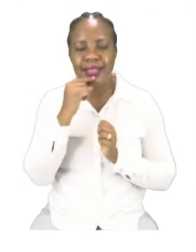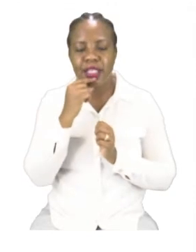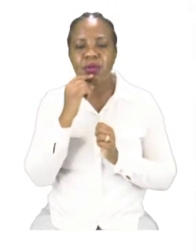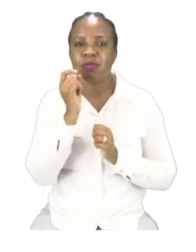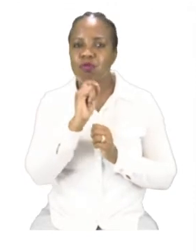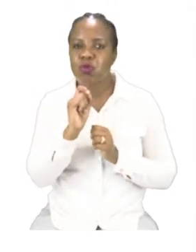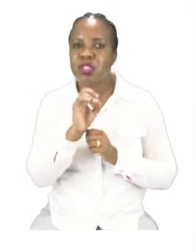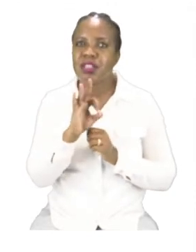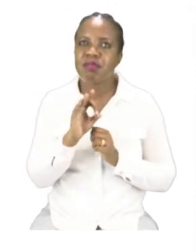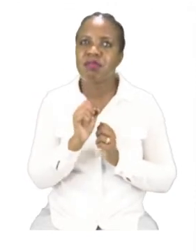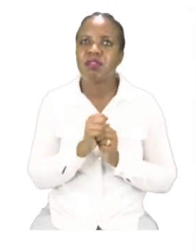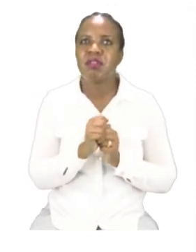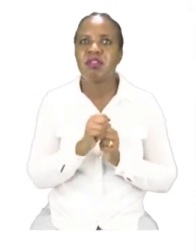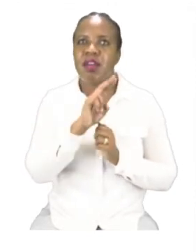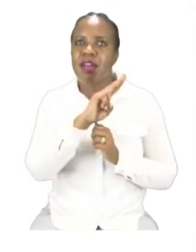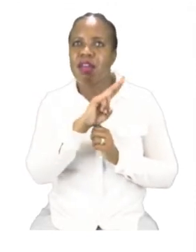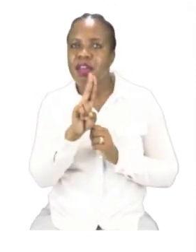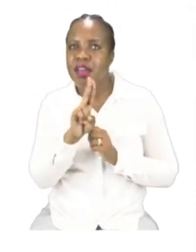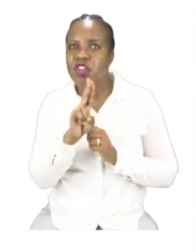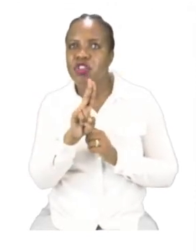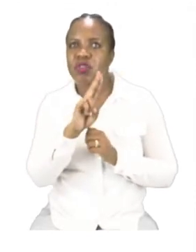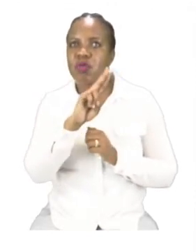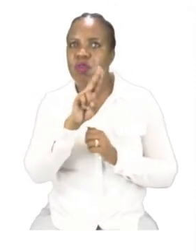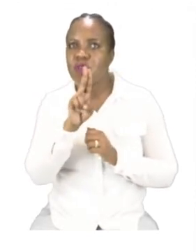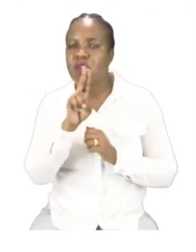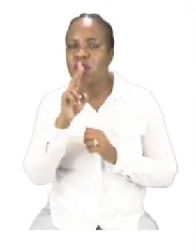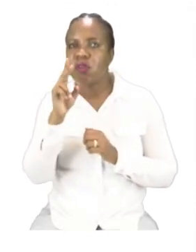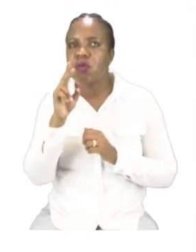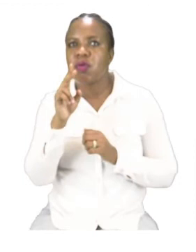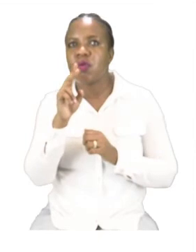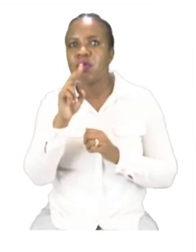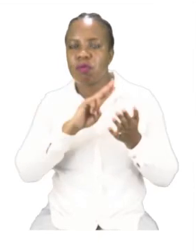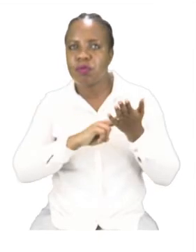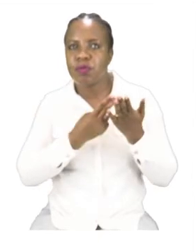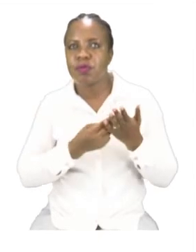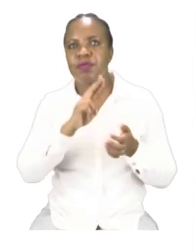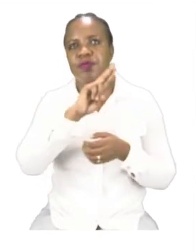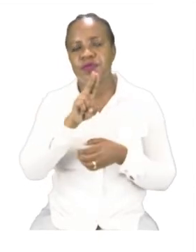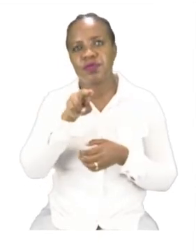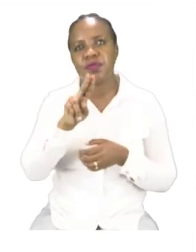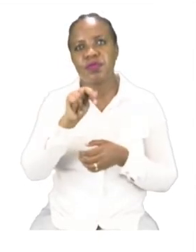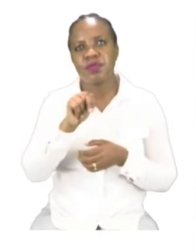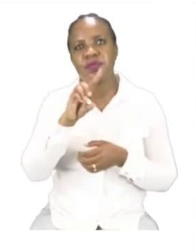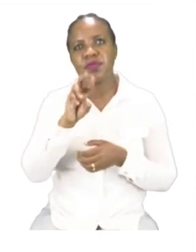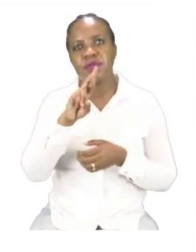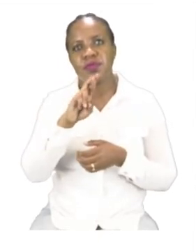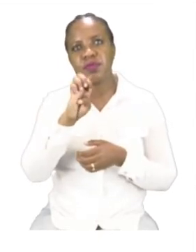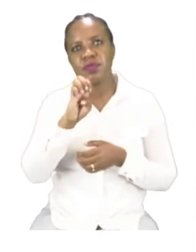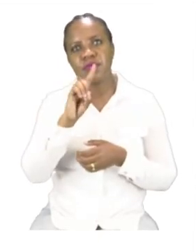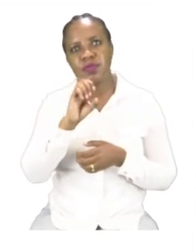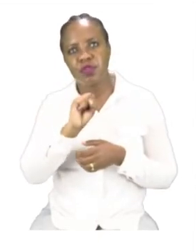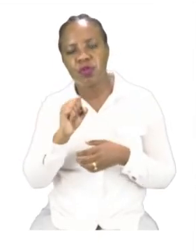writing an H for hundreds, or a T for